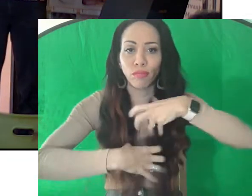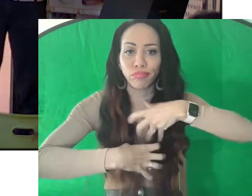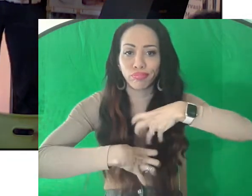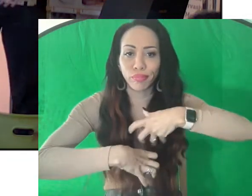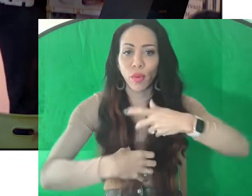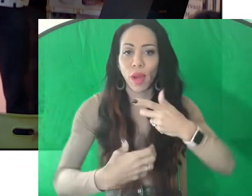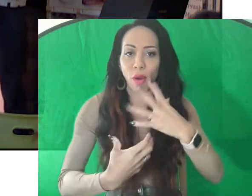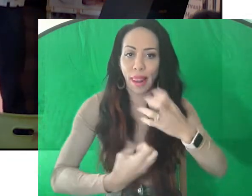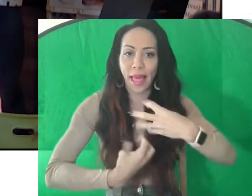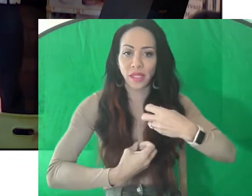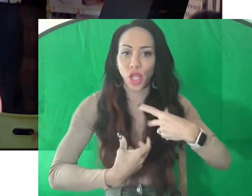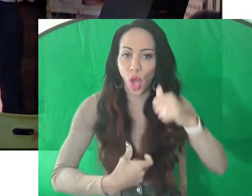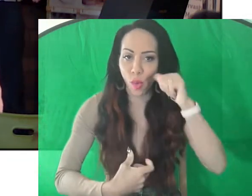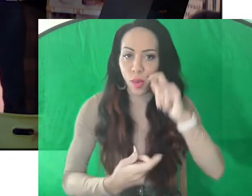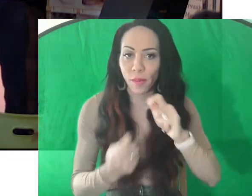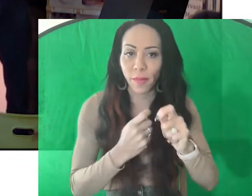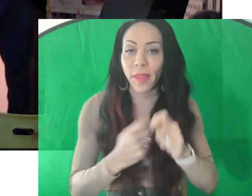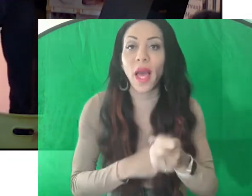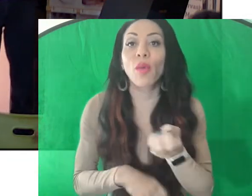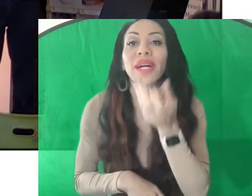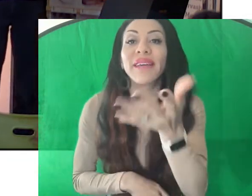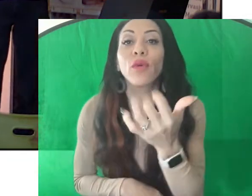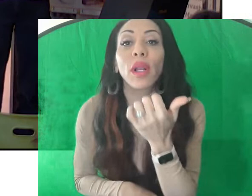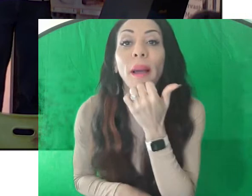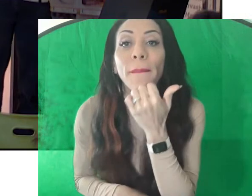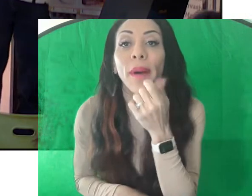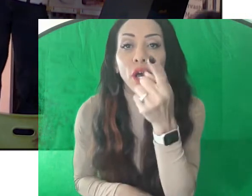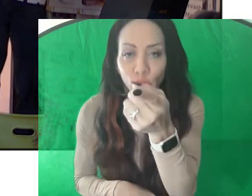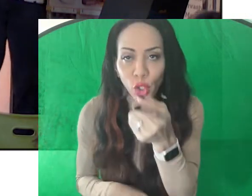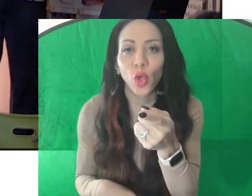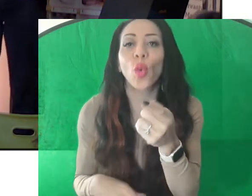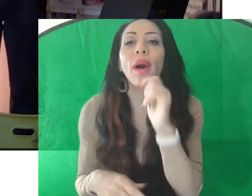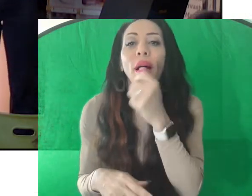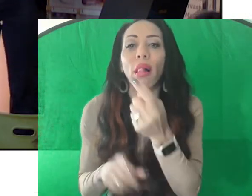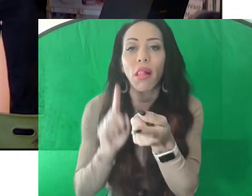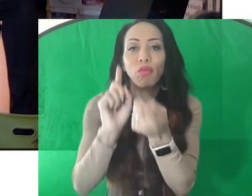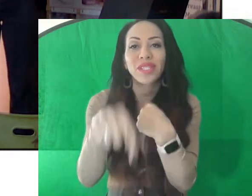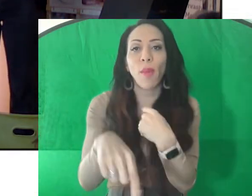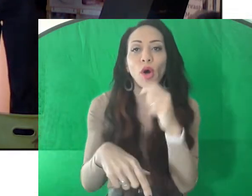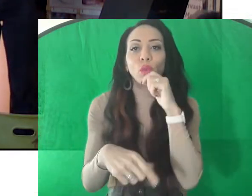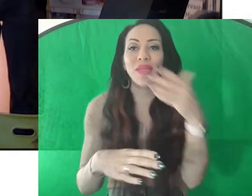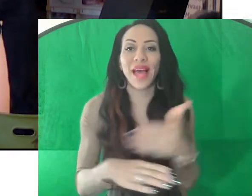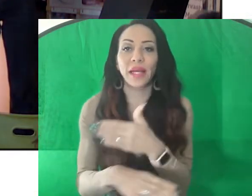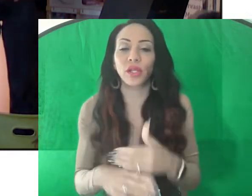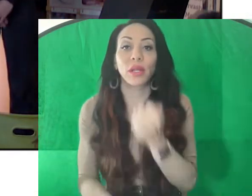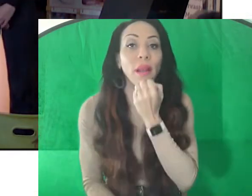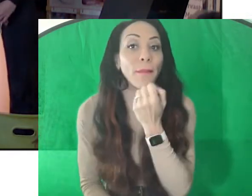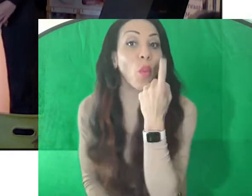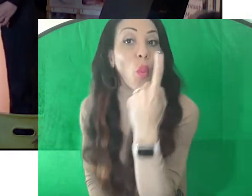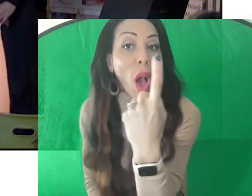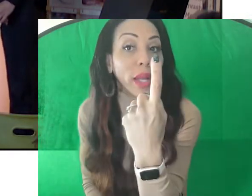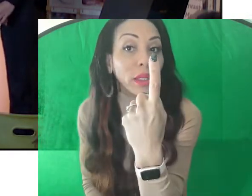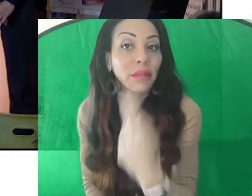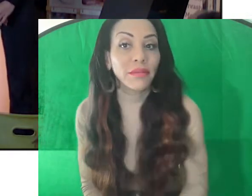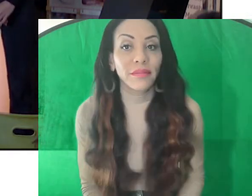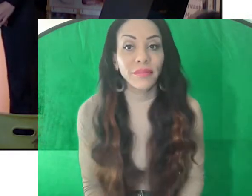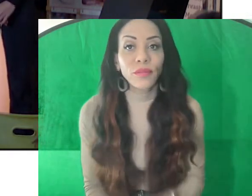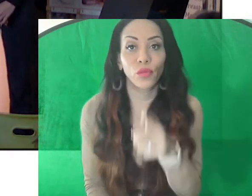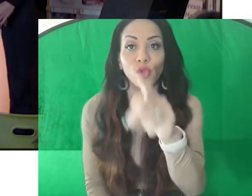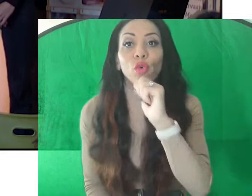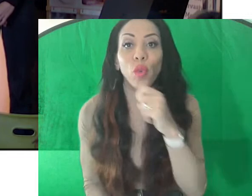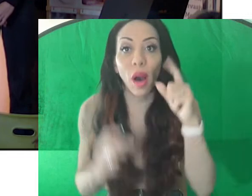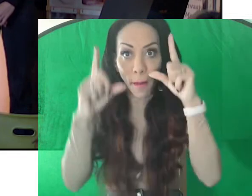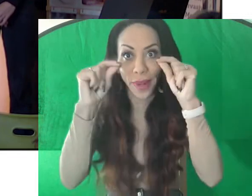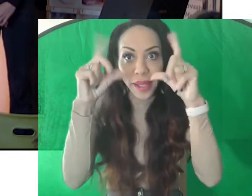say a number, and you're going to do an action to that number. Okay, so I'm going to say the number 1, and the first thing you're going to do is you're going to blink your eyes. Yes,